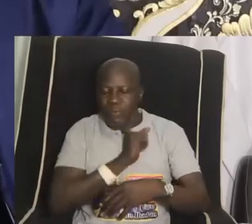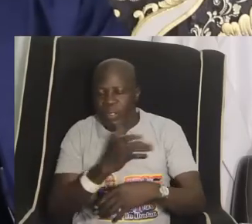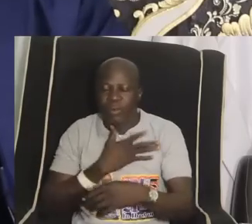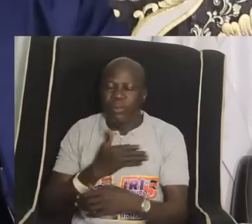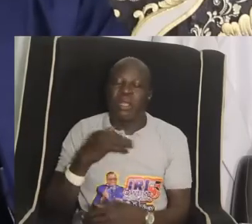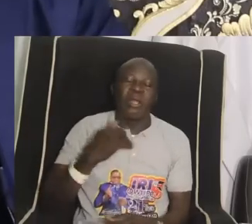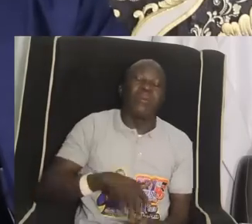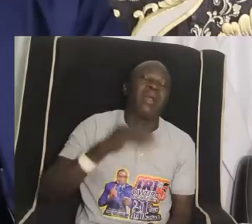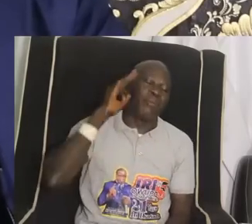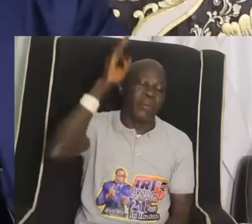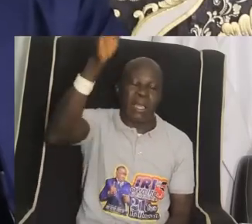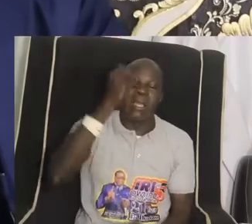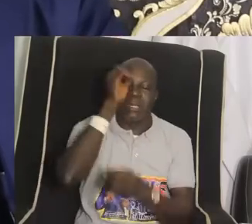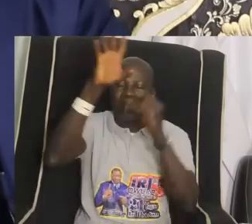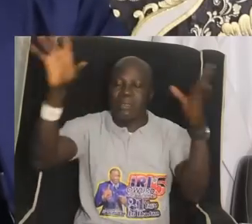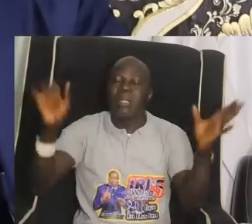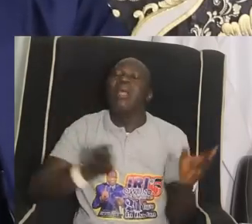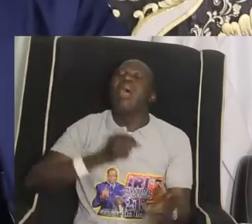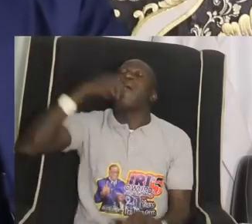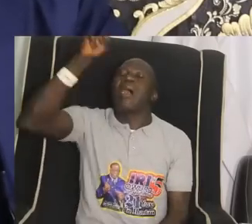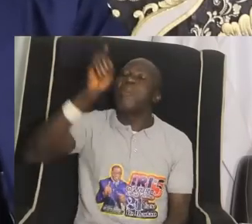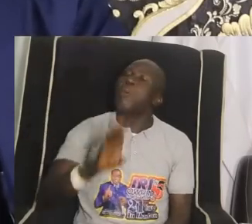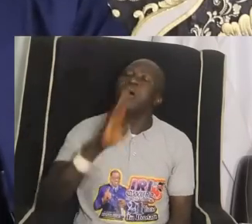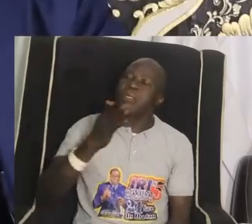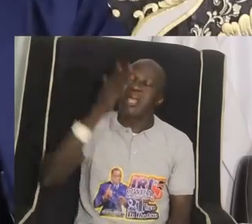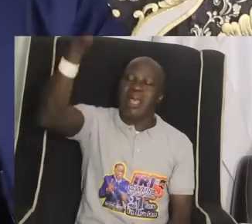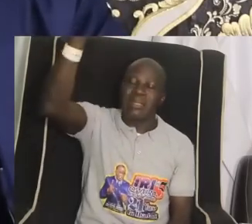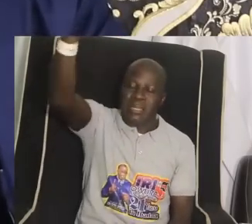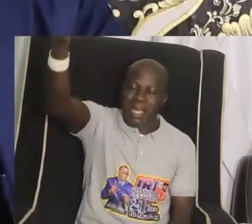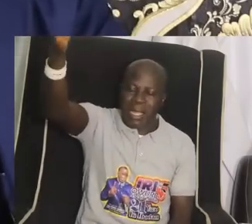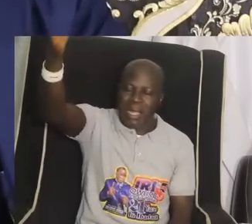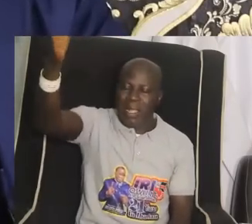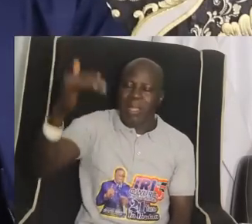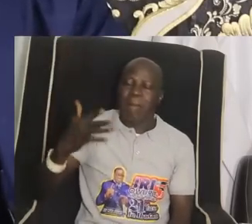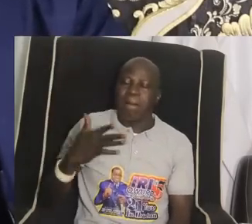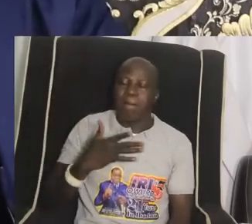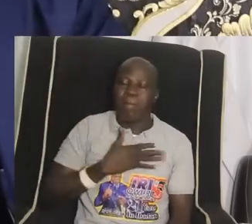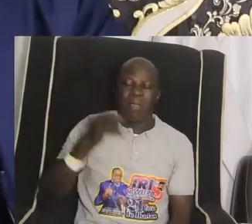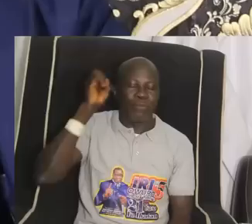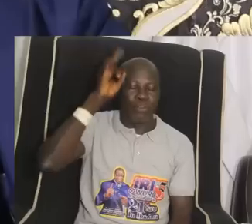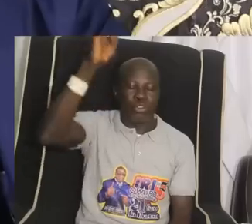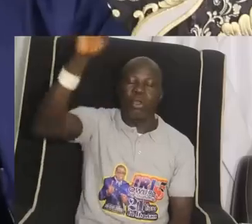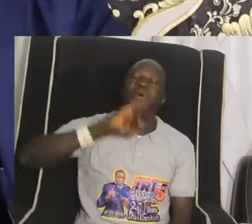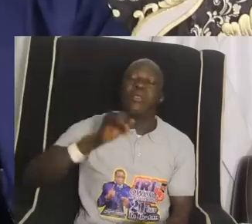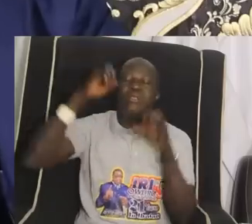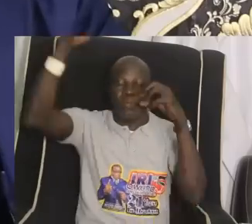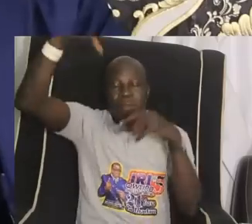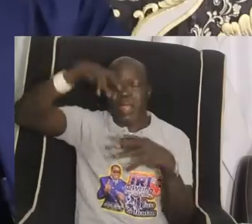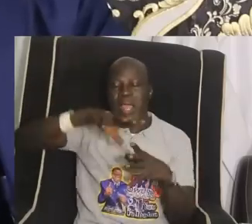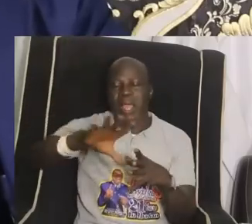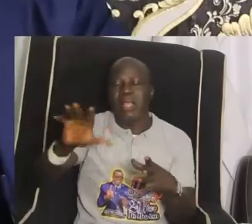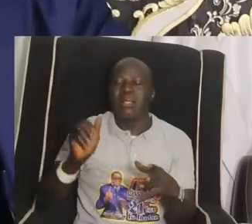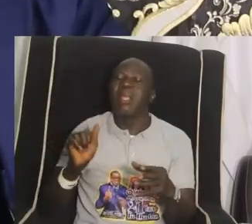My future is bright. I'm on the deck. My future